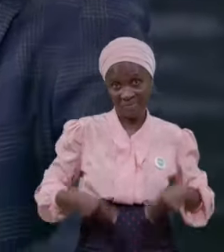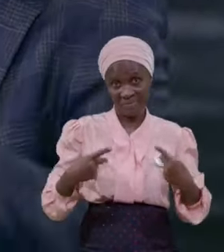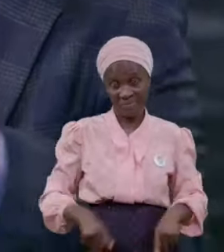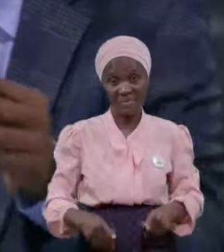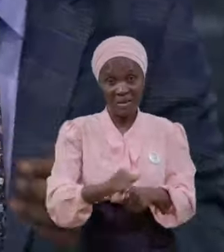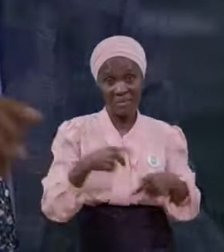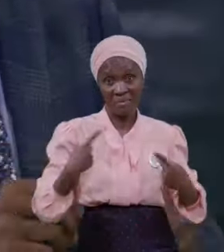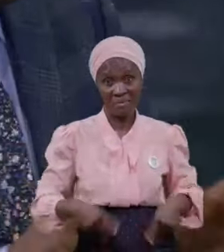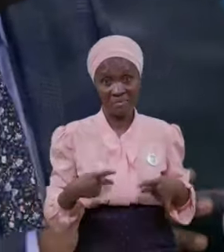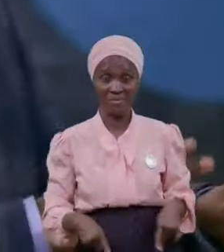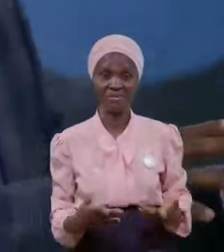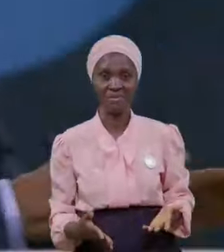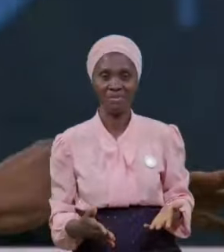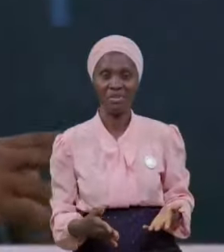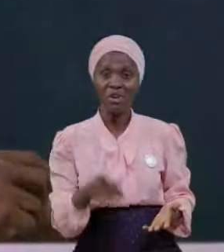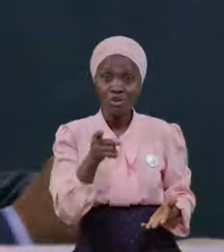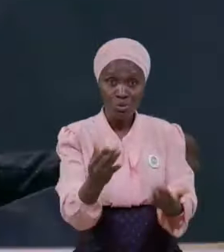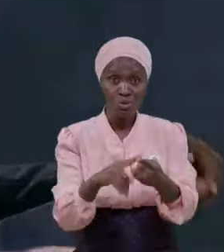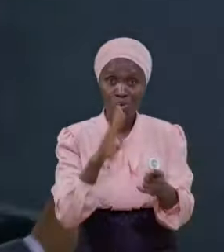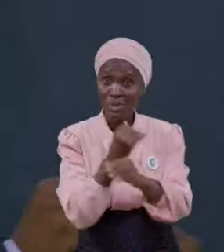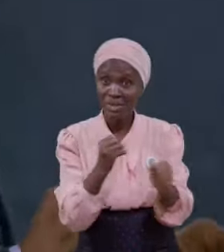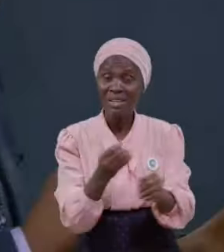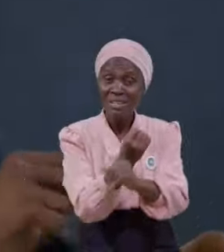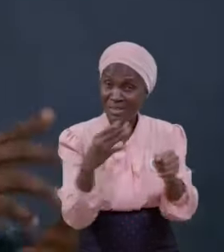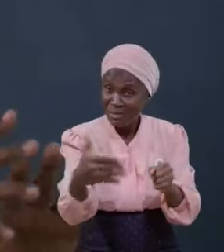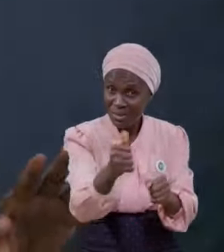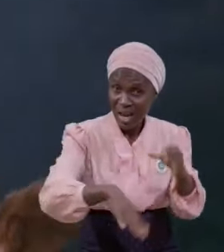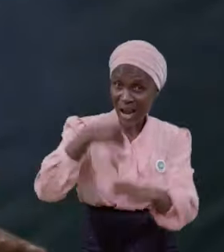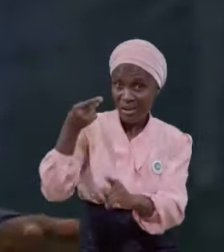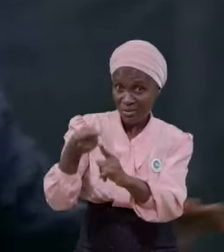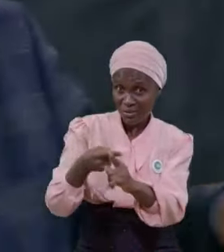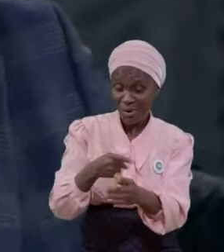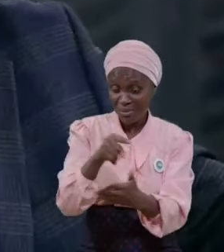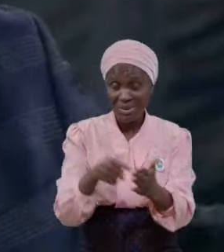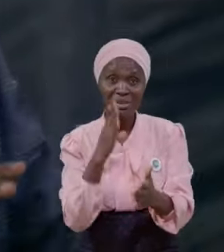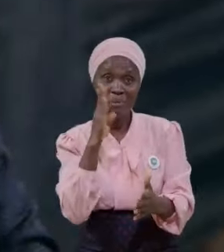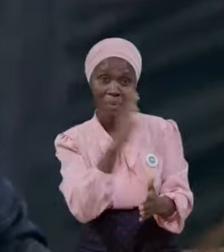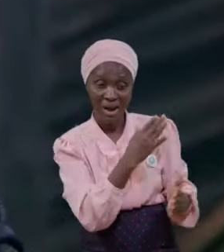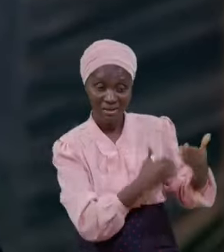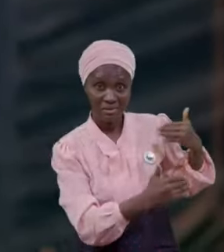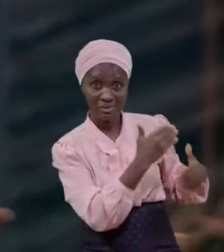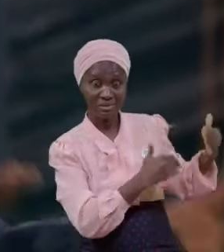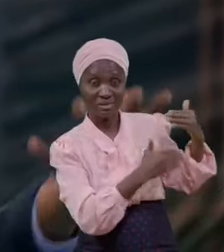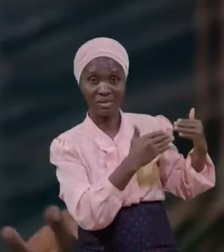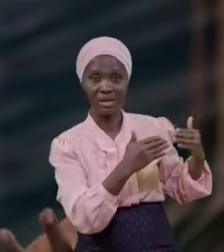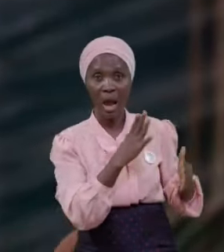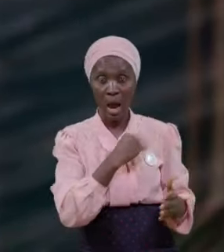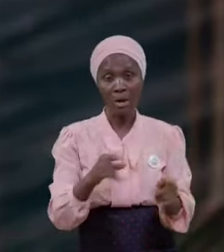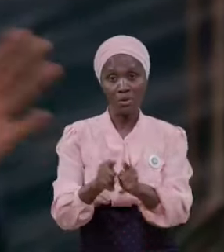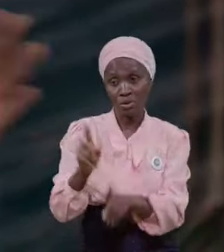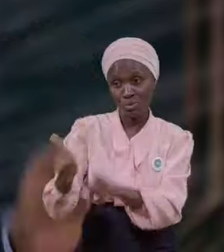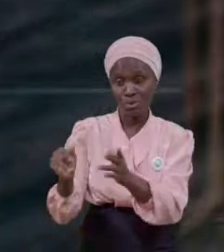what generation? And, the group of people that use their pen to change receipt and to steal